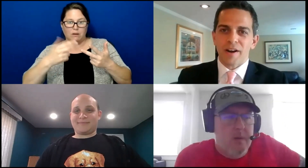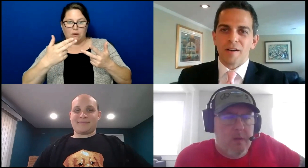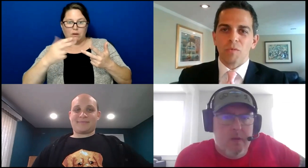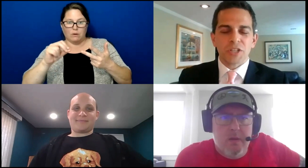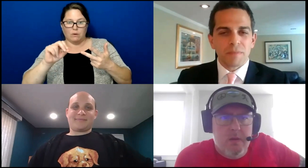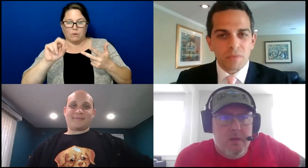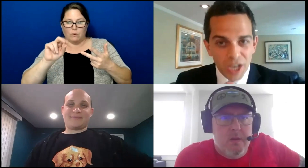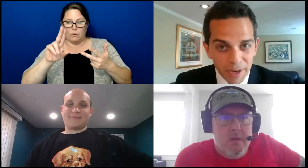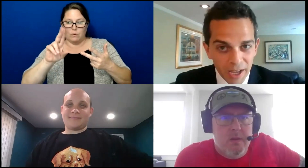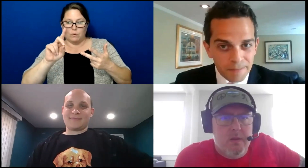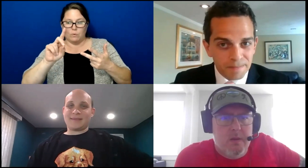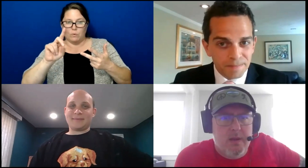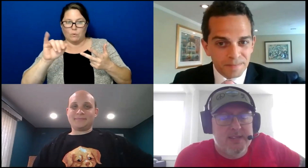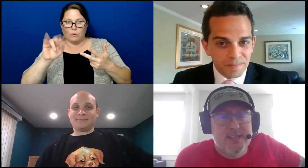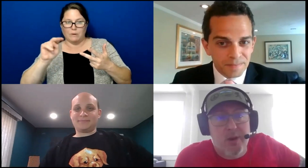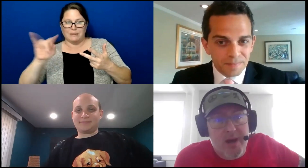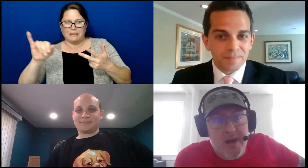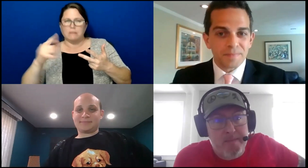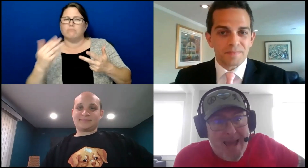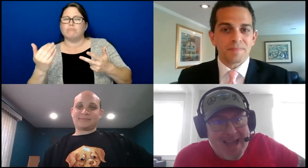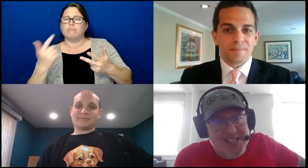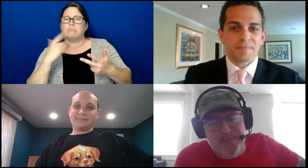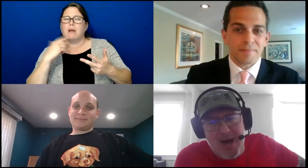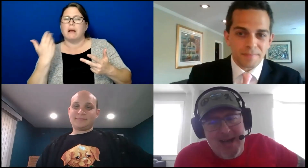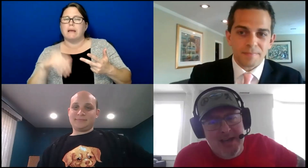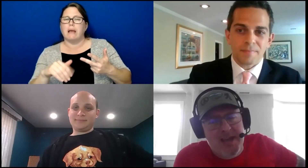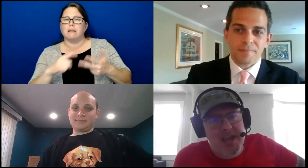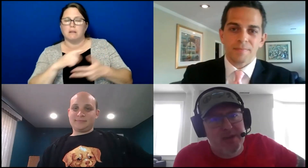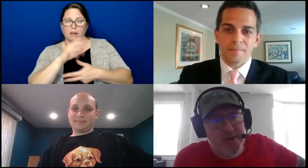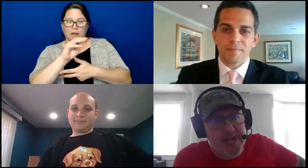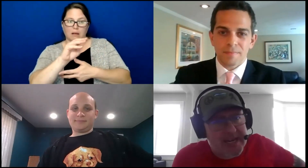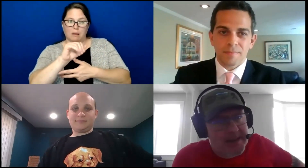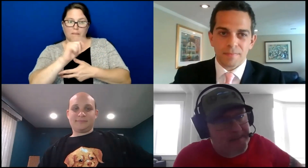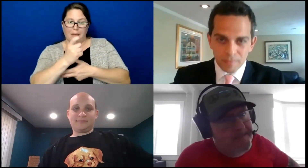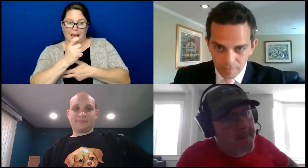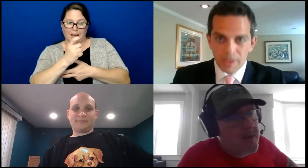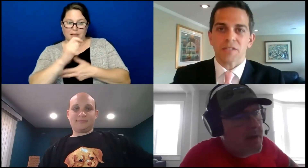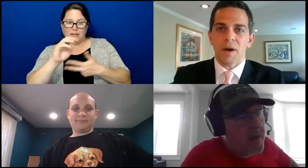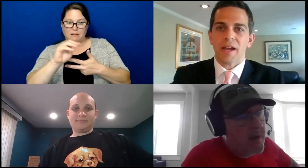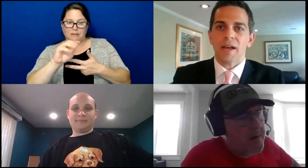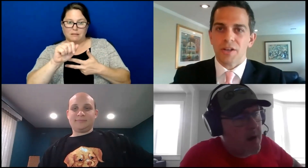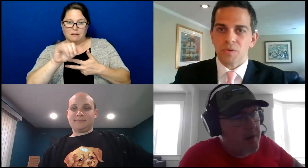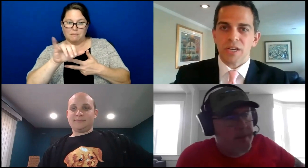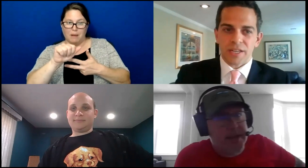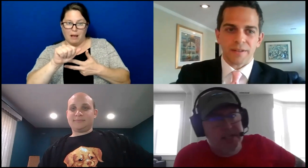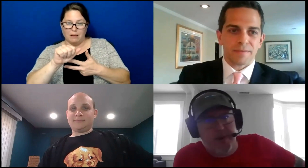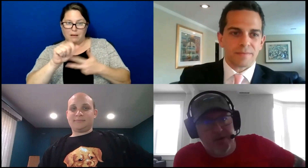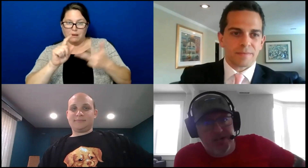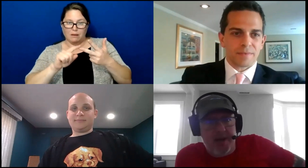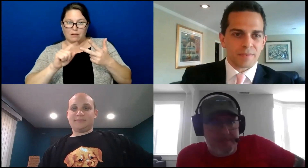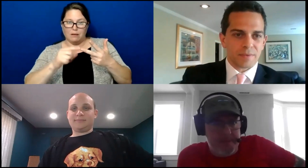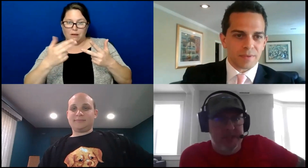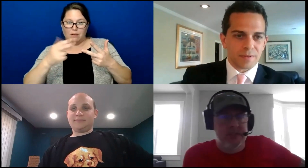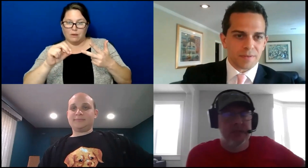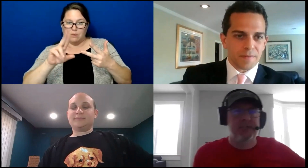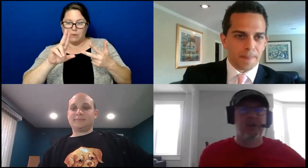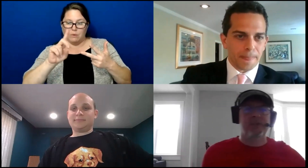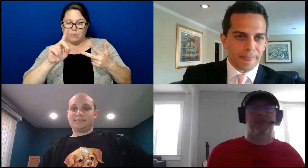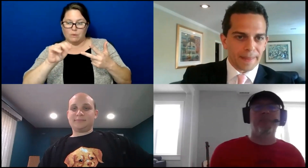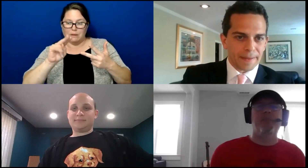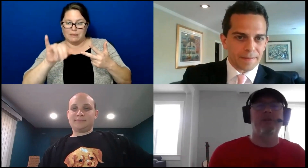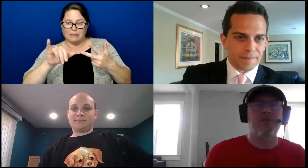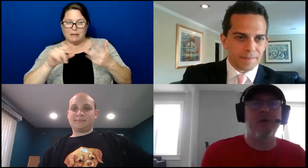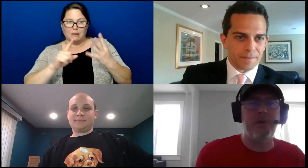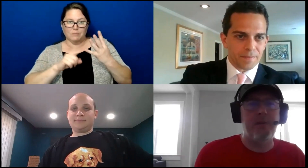knowledge drop there. What was it? Say them again. So Max, Maya, and Houdini Maya are and the Houdini. biggest. Photoshop is